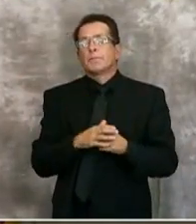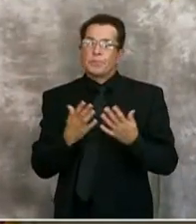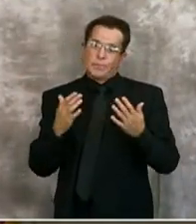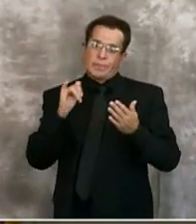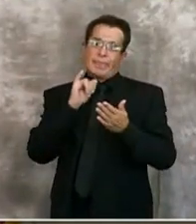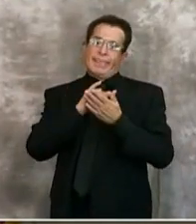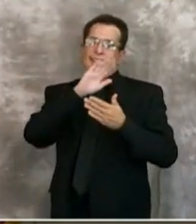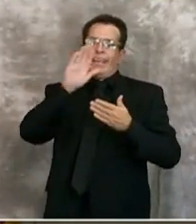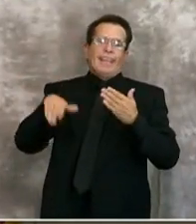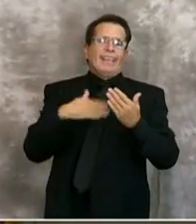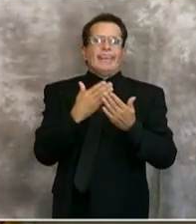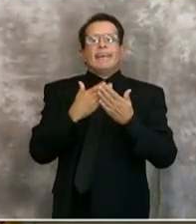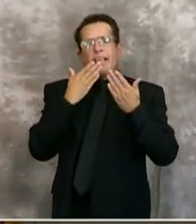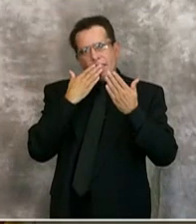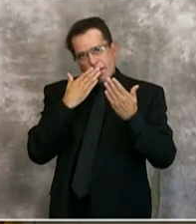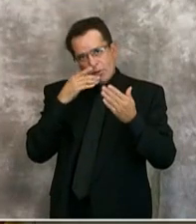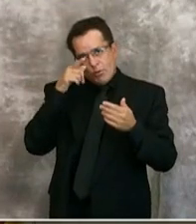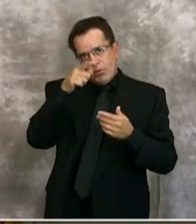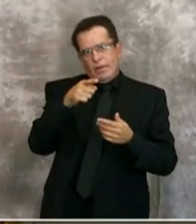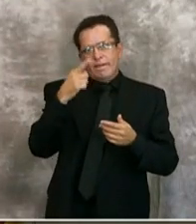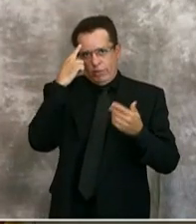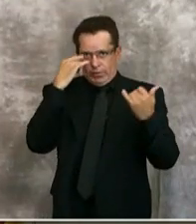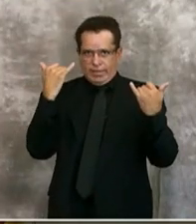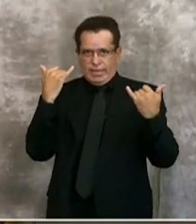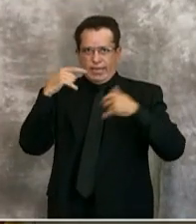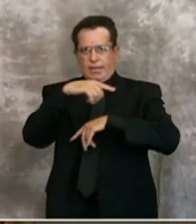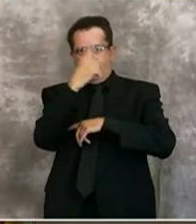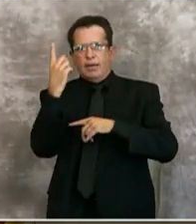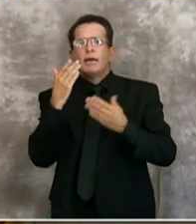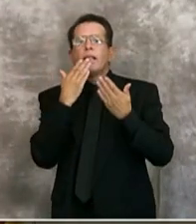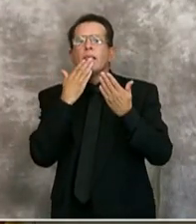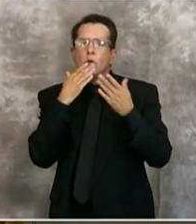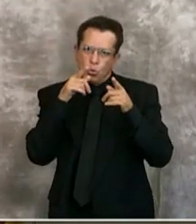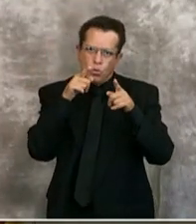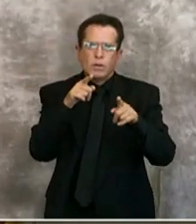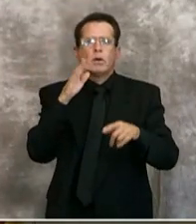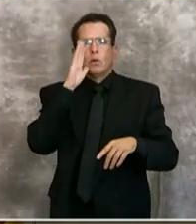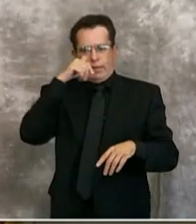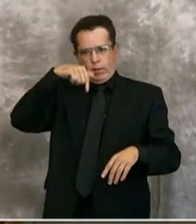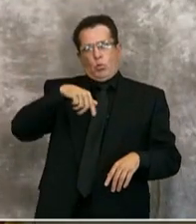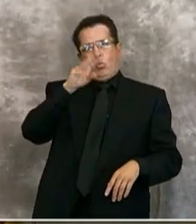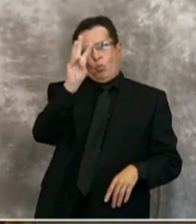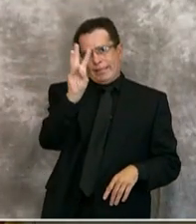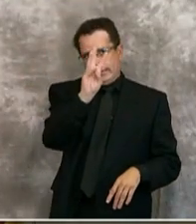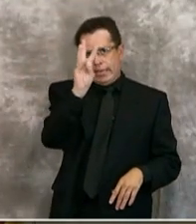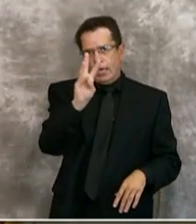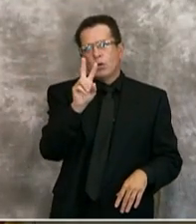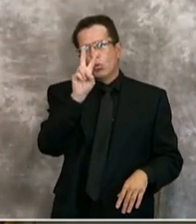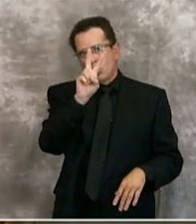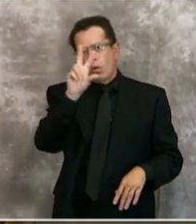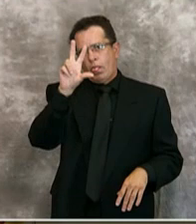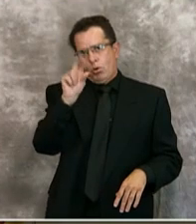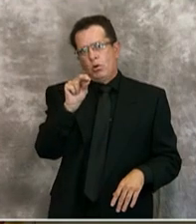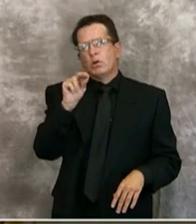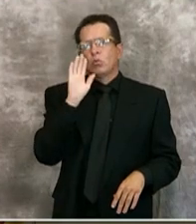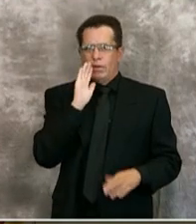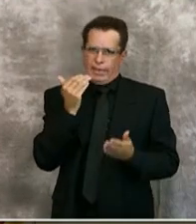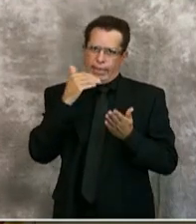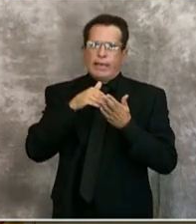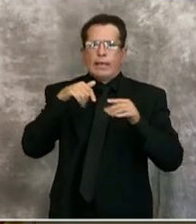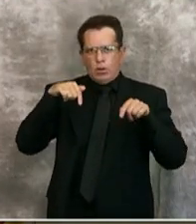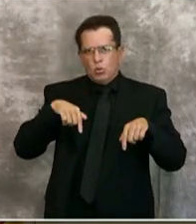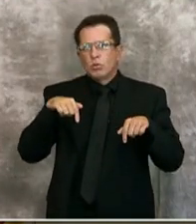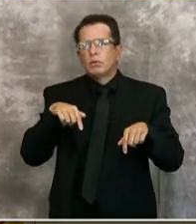Very good. Well, that concludes our questions for today. We will be back here on Wednesday at 2:30. And again, we would